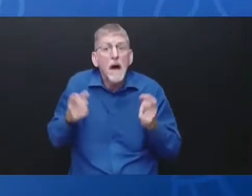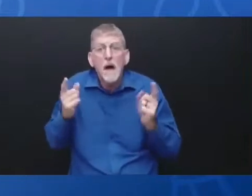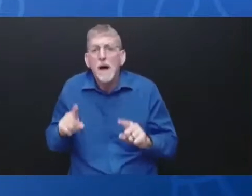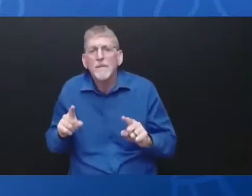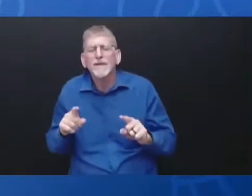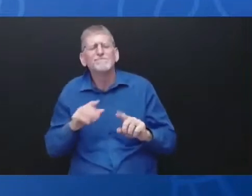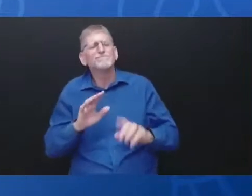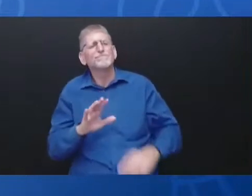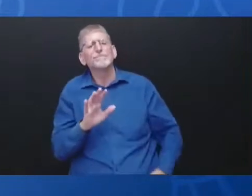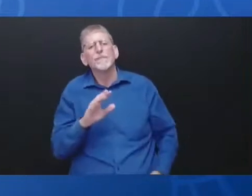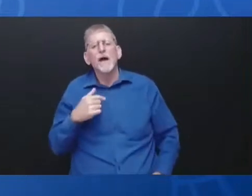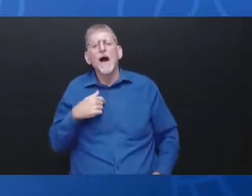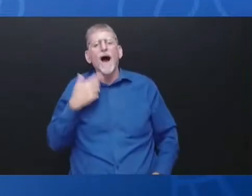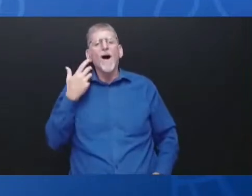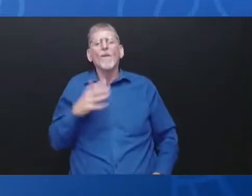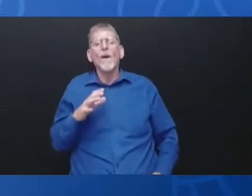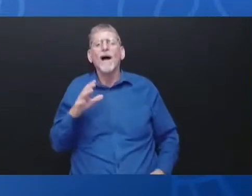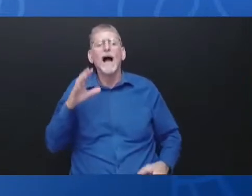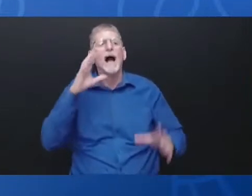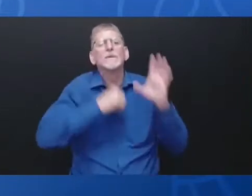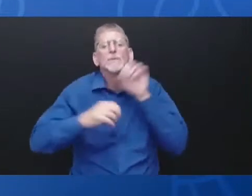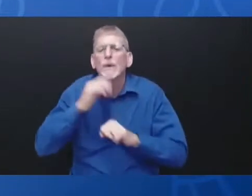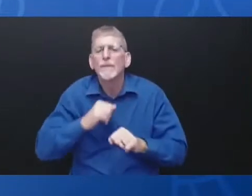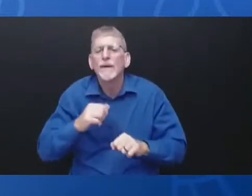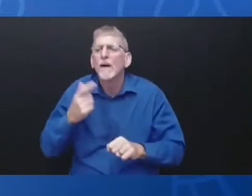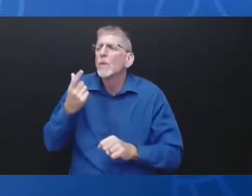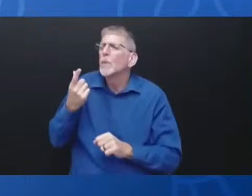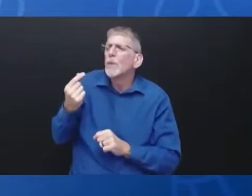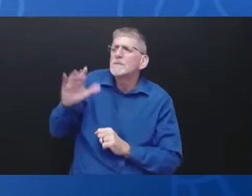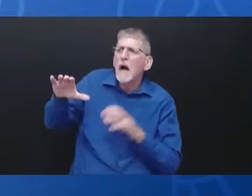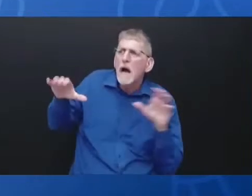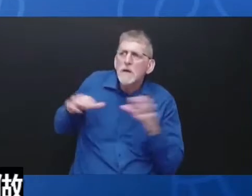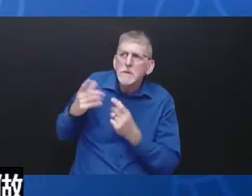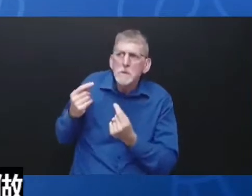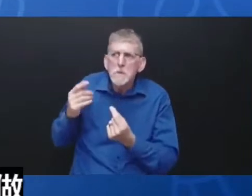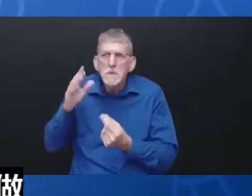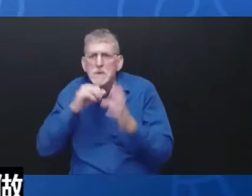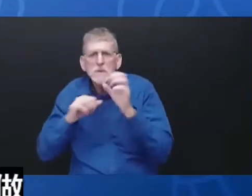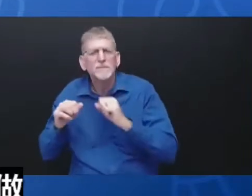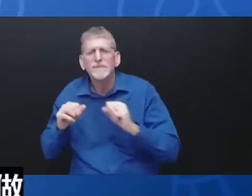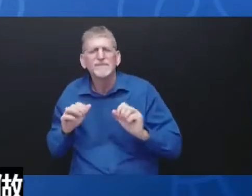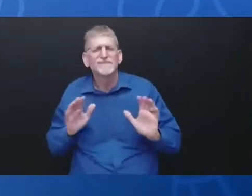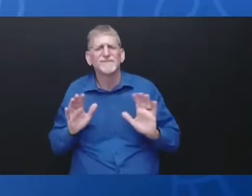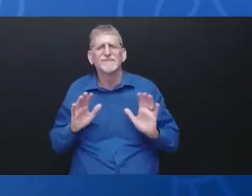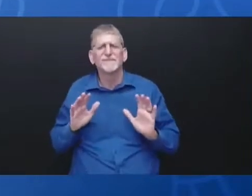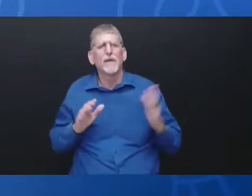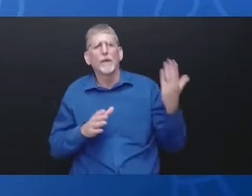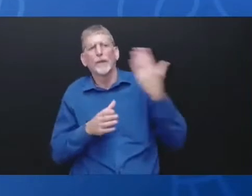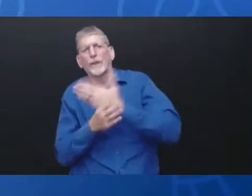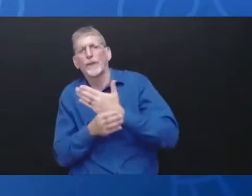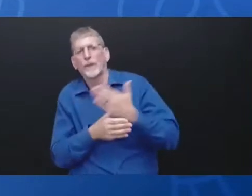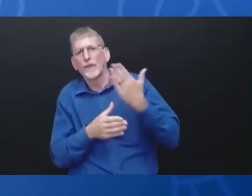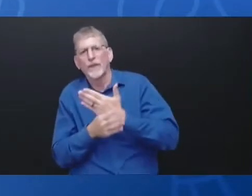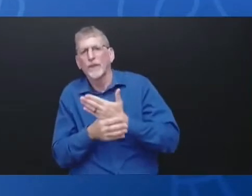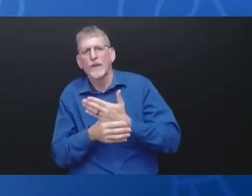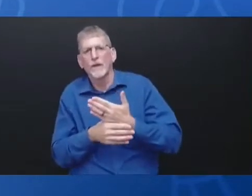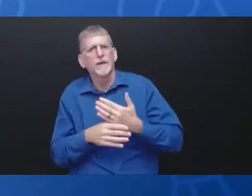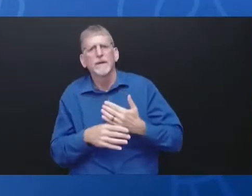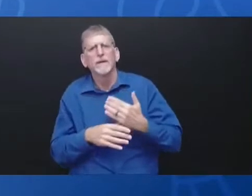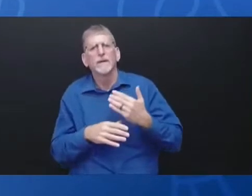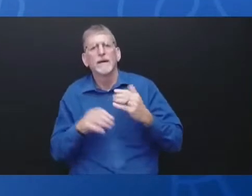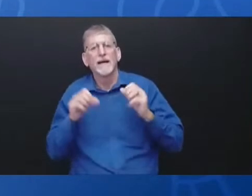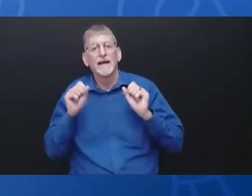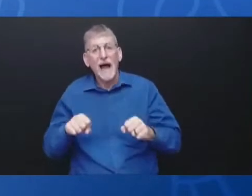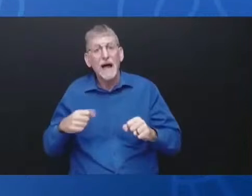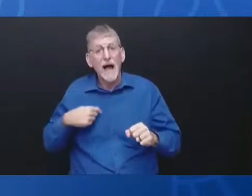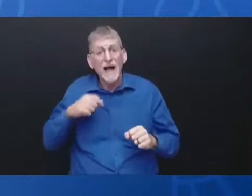what the outcome will be. You don't want me to either. I think that the best thing to do would be to... Question? I'm sorry? Can I reframe the question? Well, no,